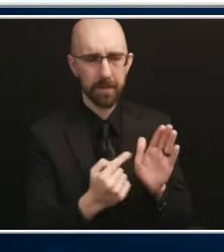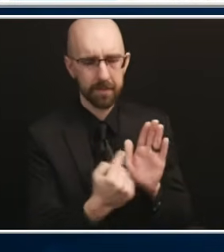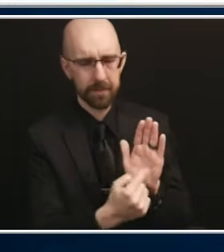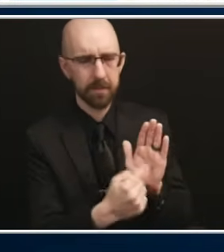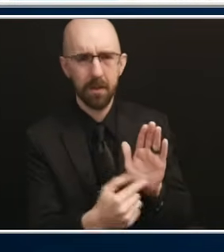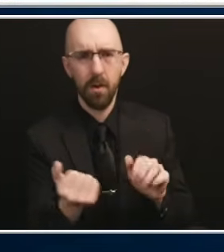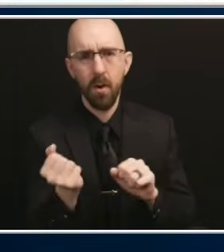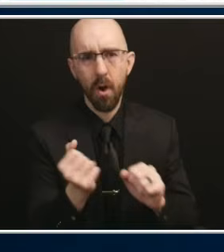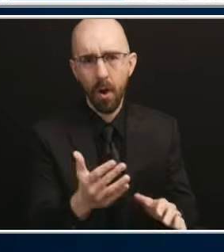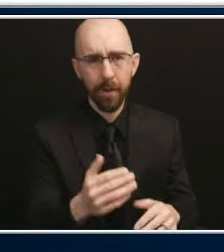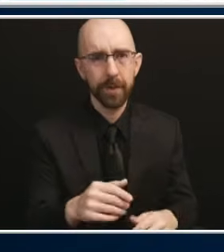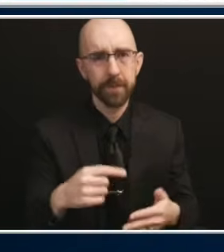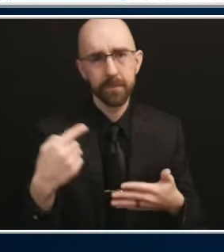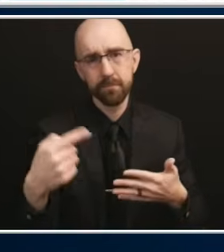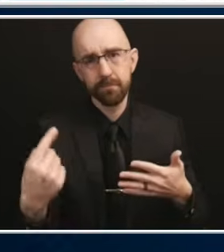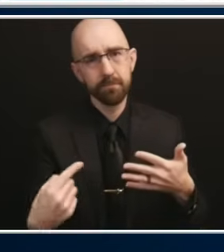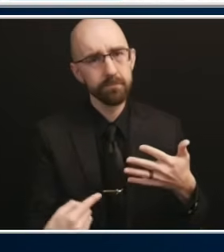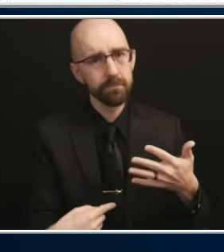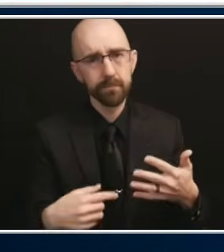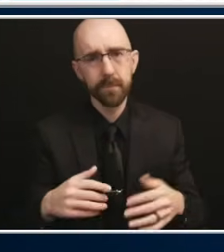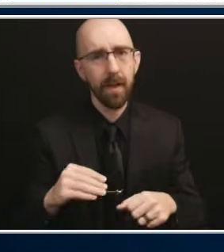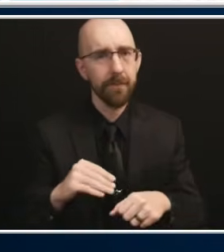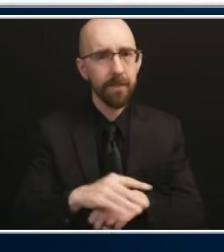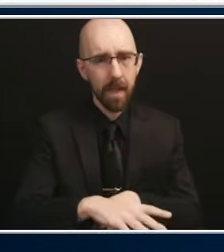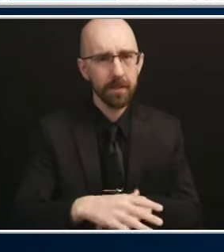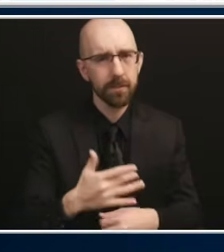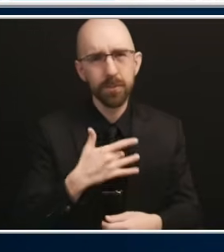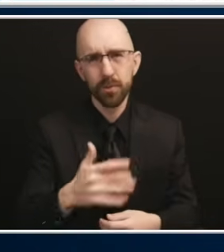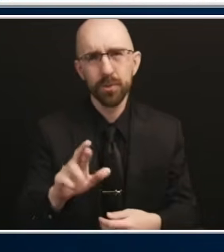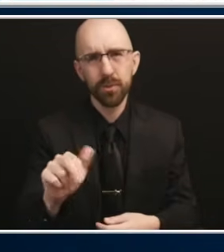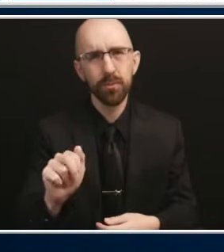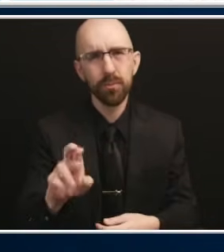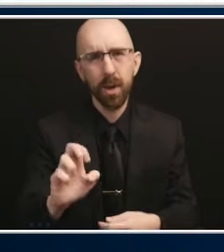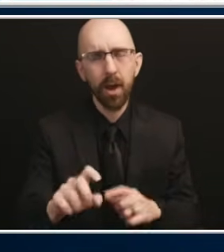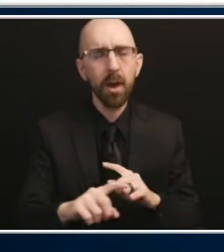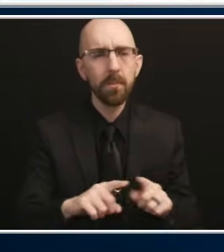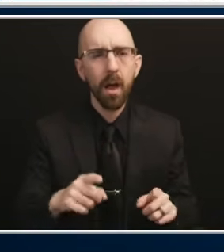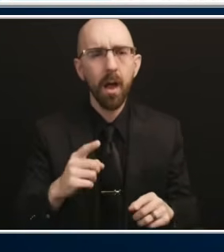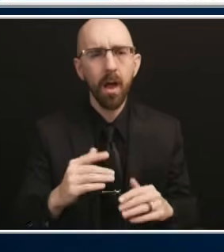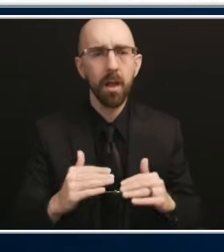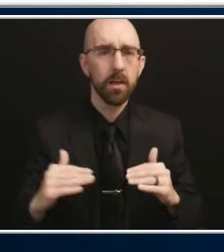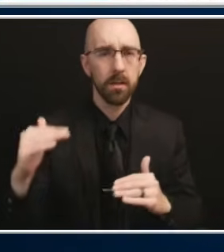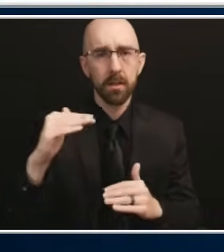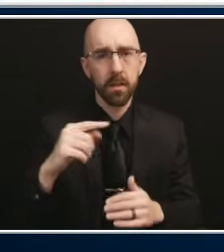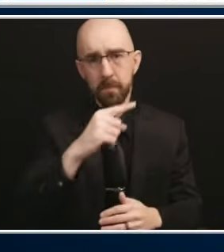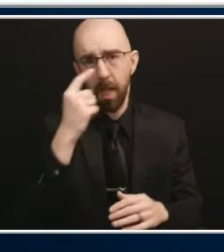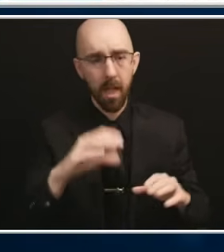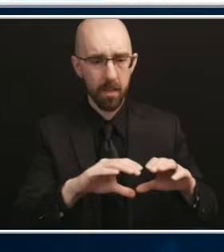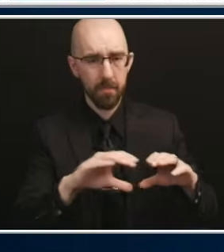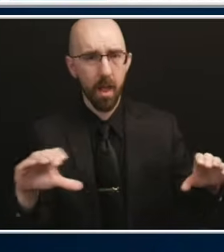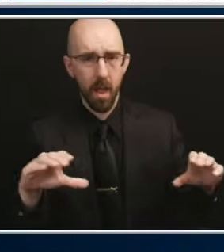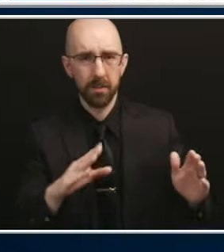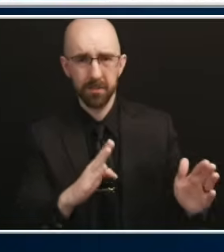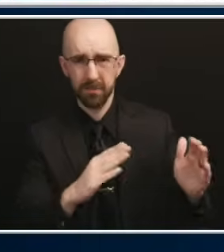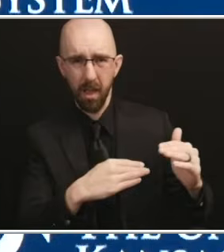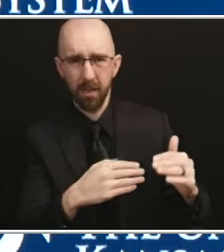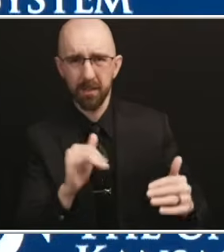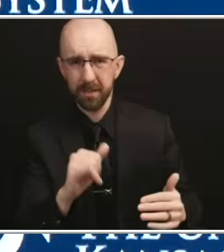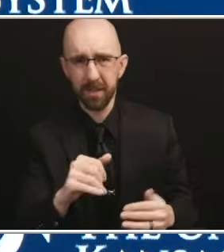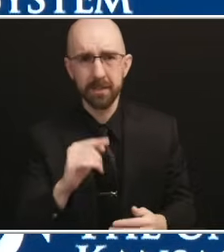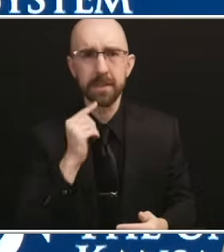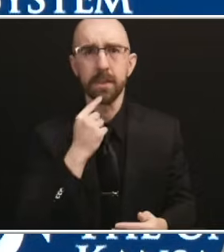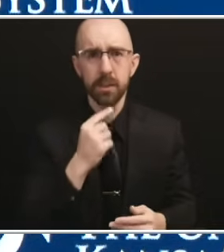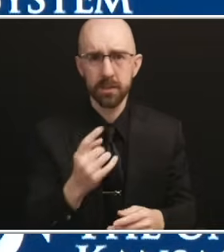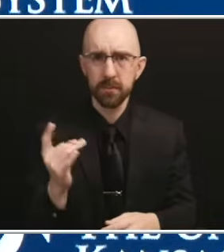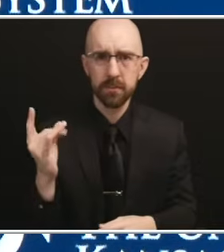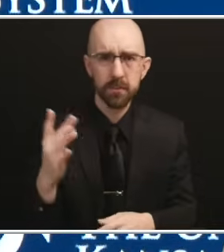10 different side effects, Yeah. which are usually very rare. Yeah. But going up to a black box is even more serious, correct? For sure, and this is when